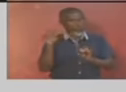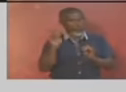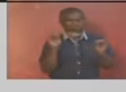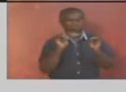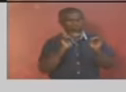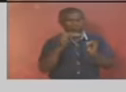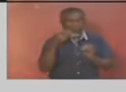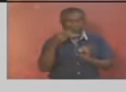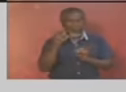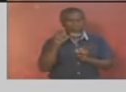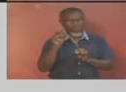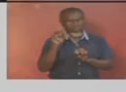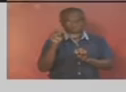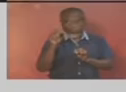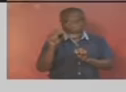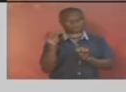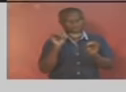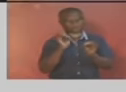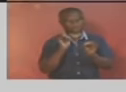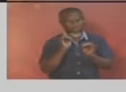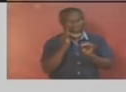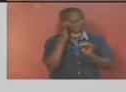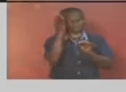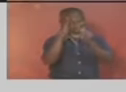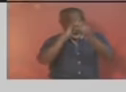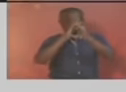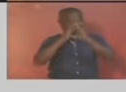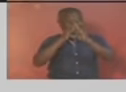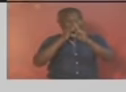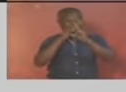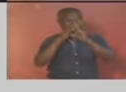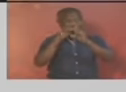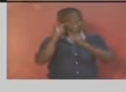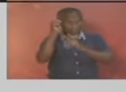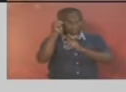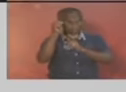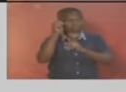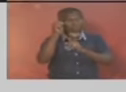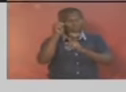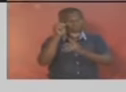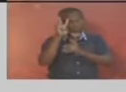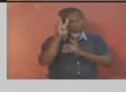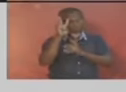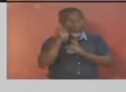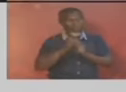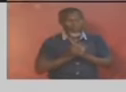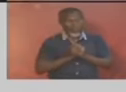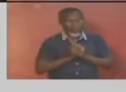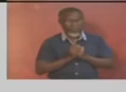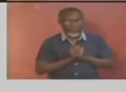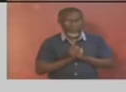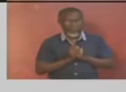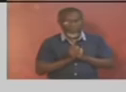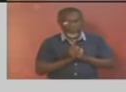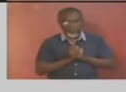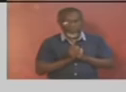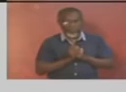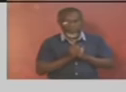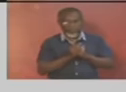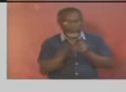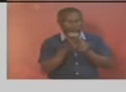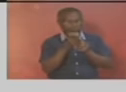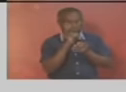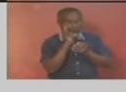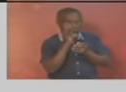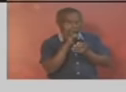at this time. At the Scarborough General Hospital at Fort King George, there are 4 persons. So I spoke to Dr. Hoyt this morning, and hopefully those